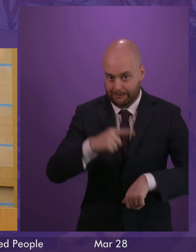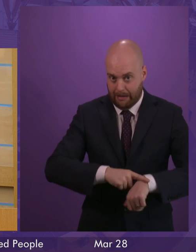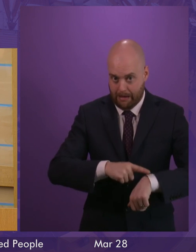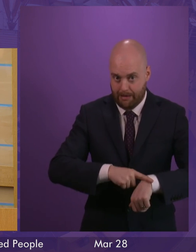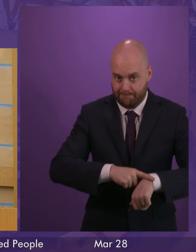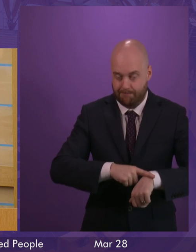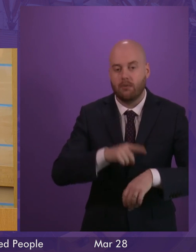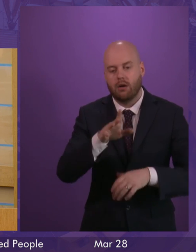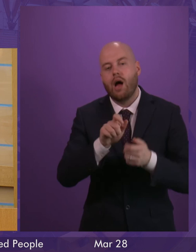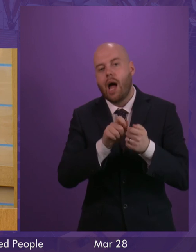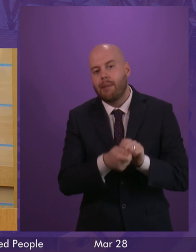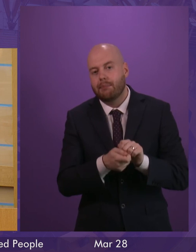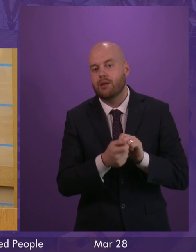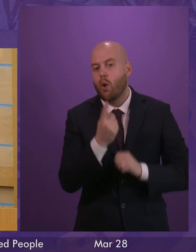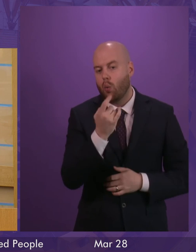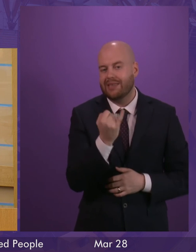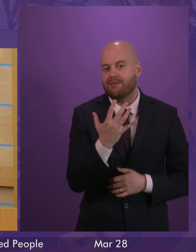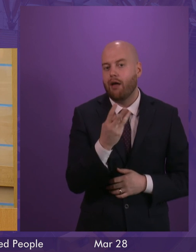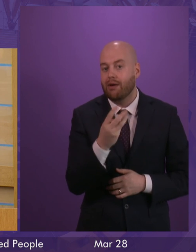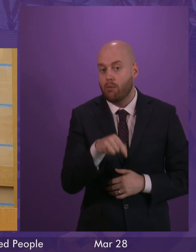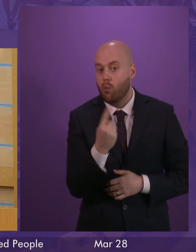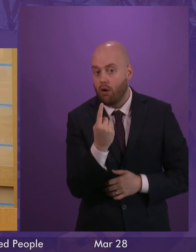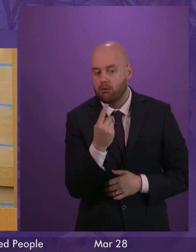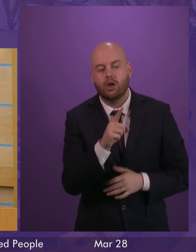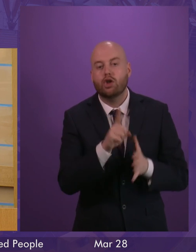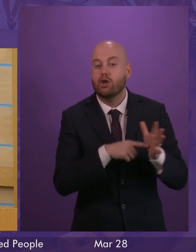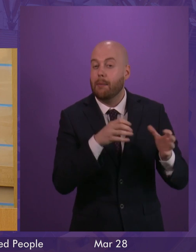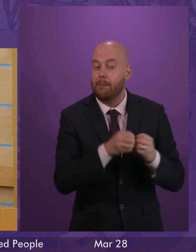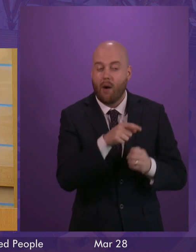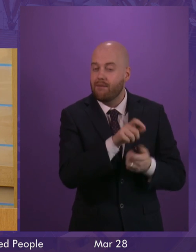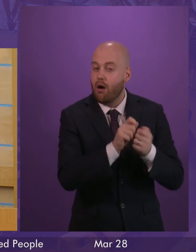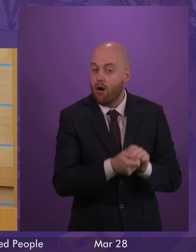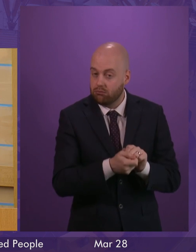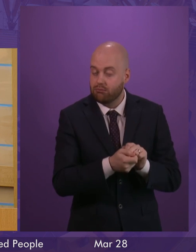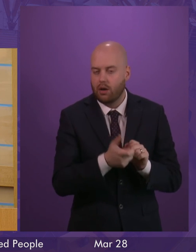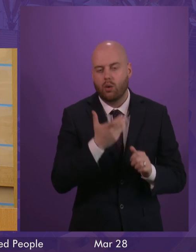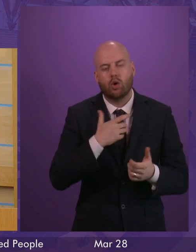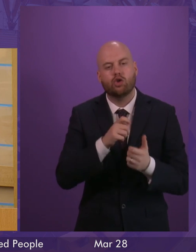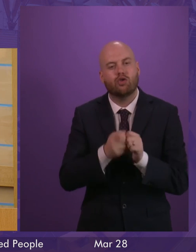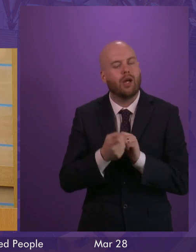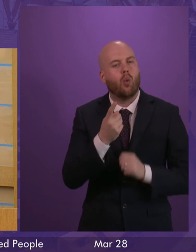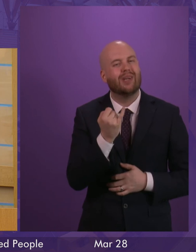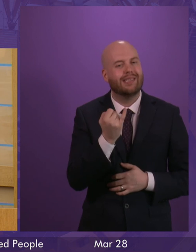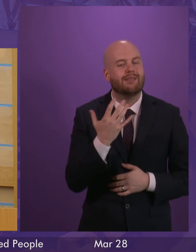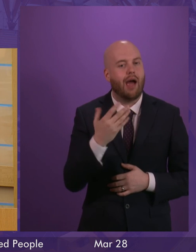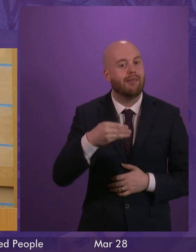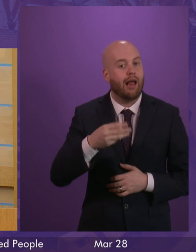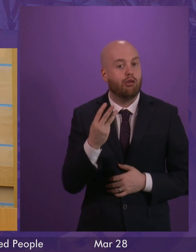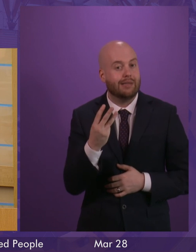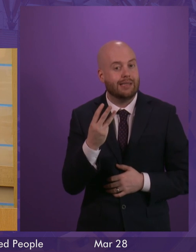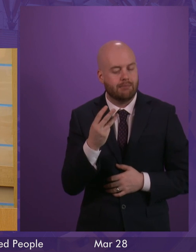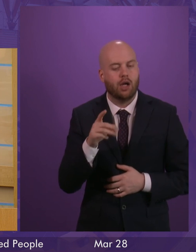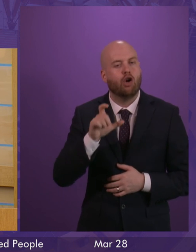amendment 16593.1 in the name of Jeremy Balfour, which seeks to amend motion 16593 in the name of Christina